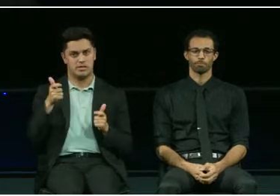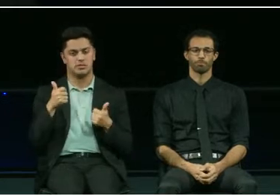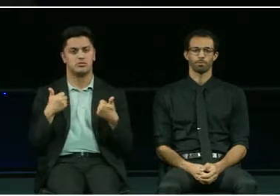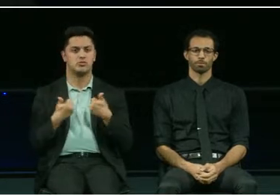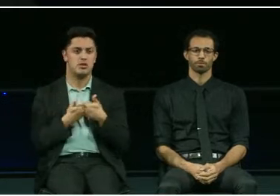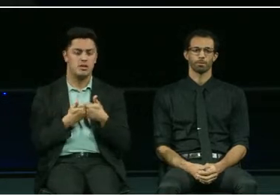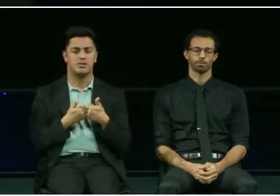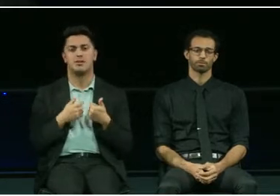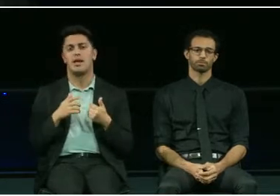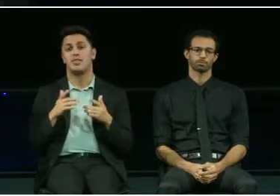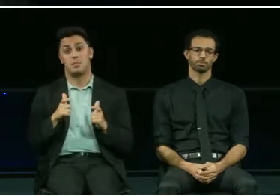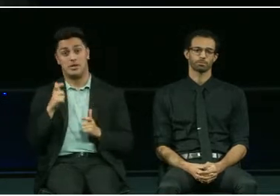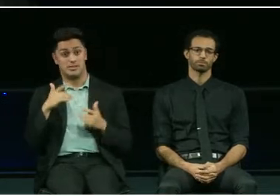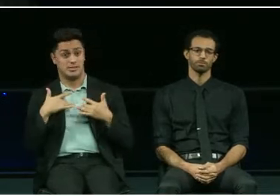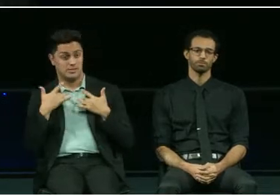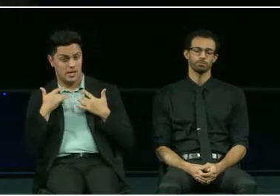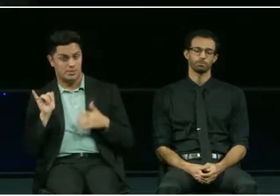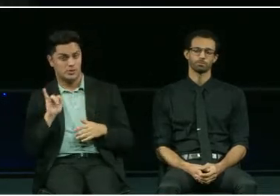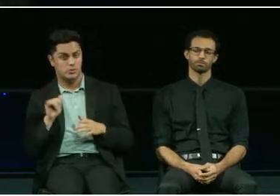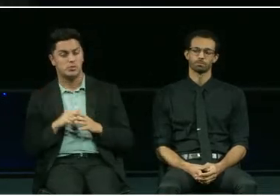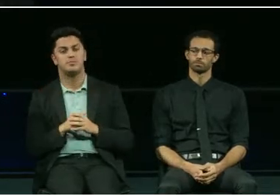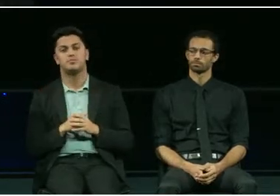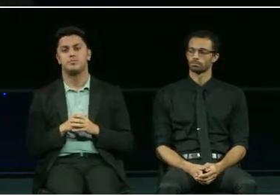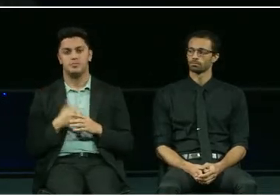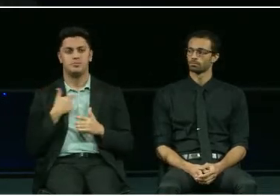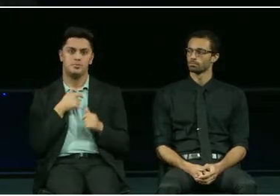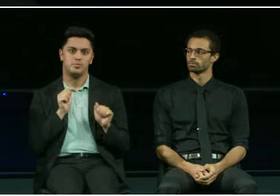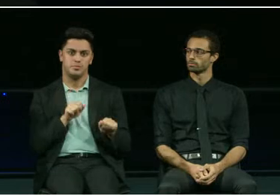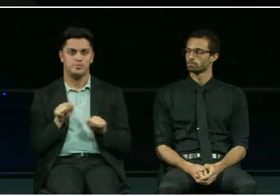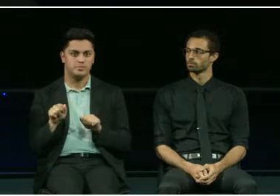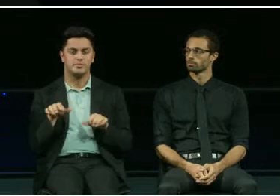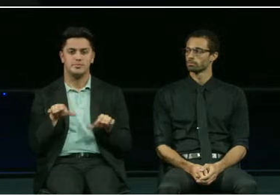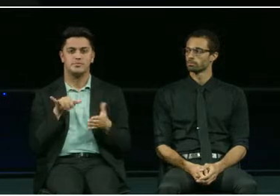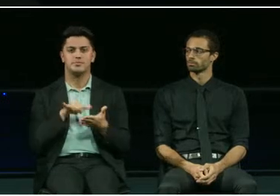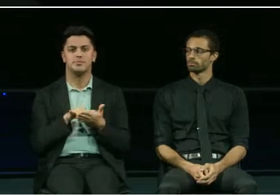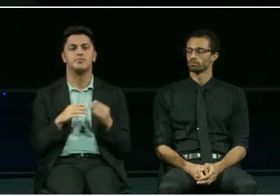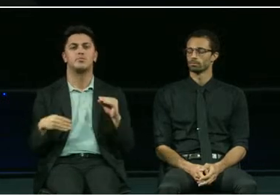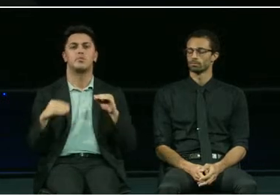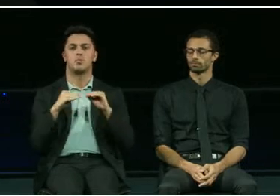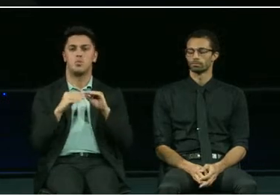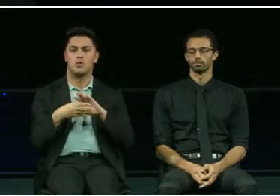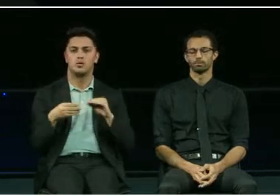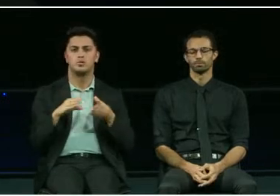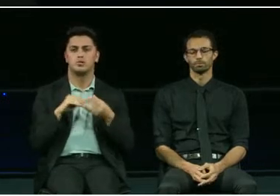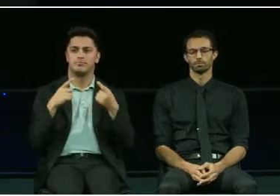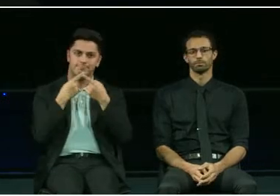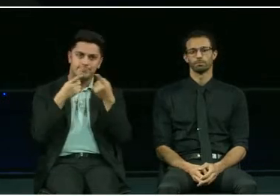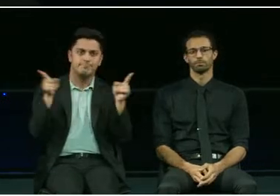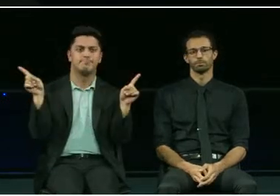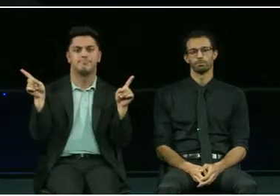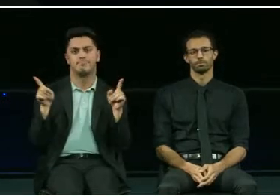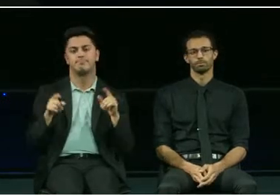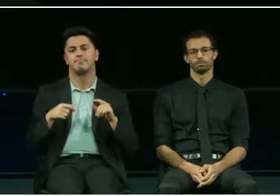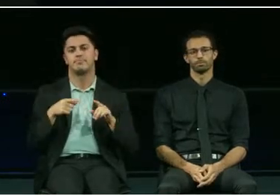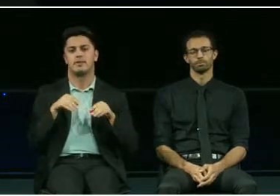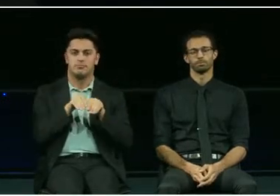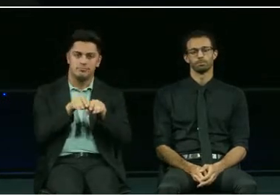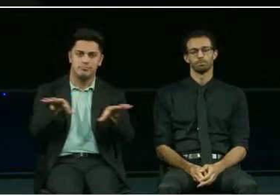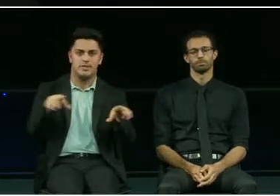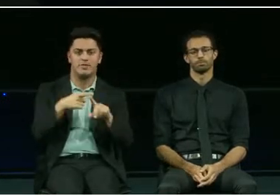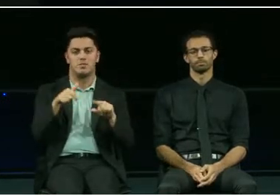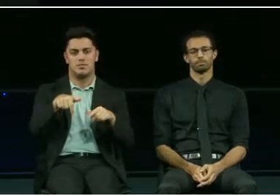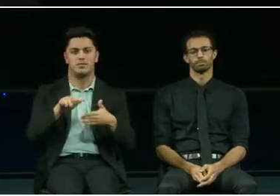biggest excitement, actually, that we can do that. And the more stories that will come out from